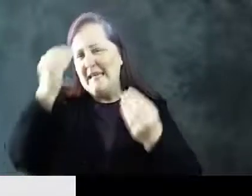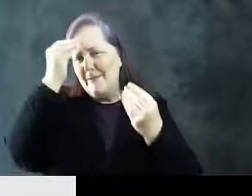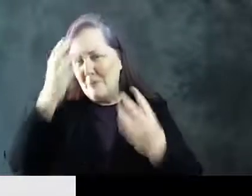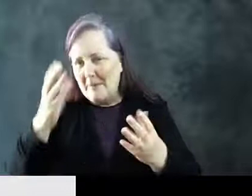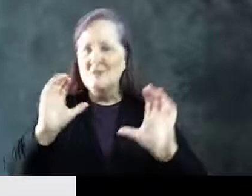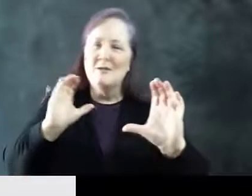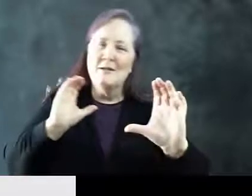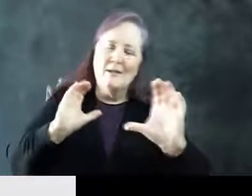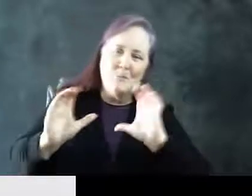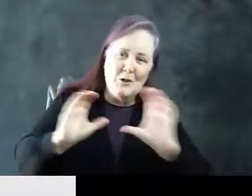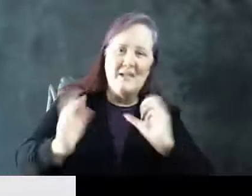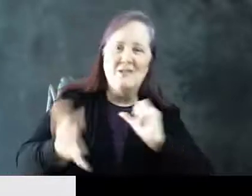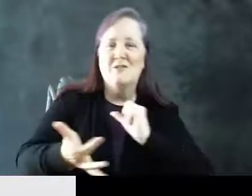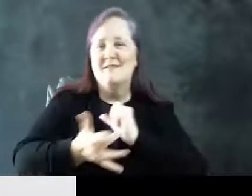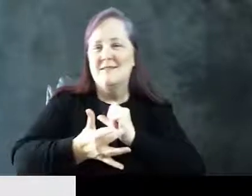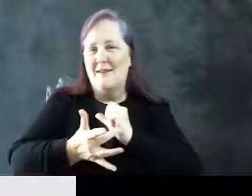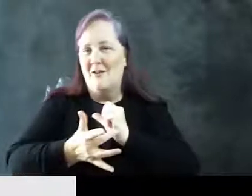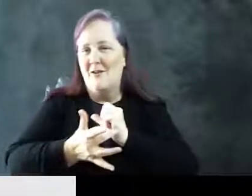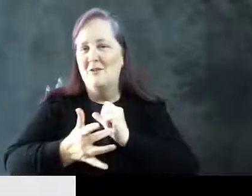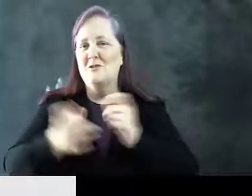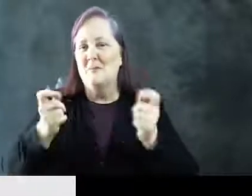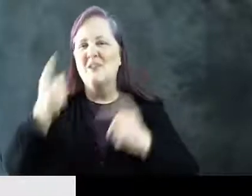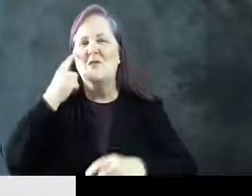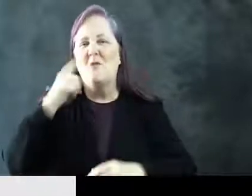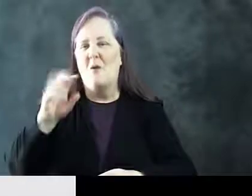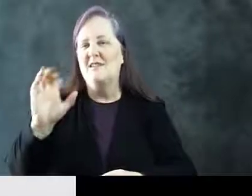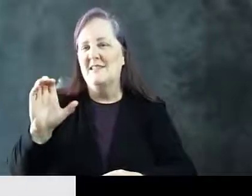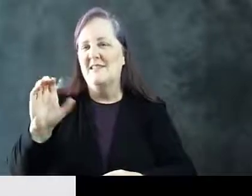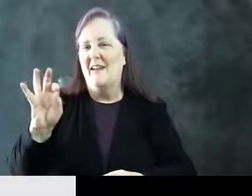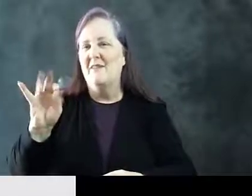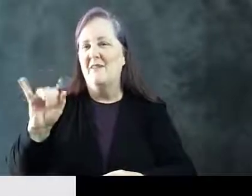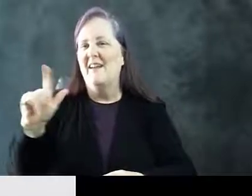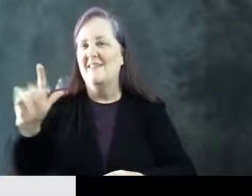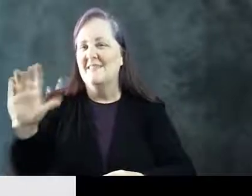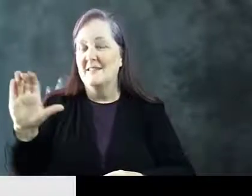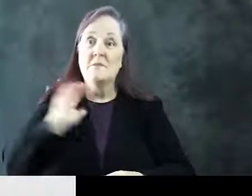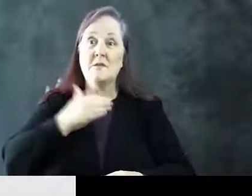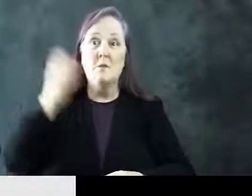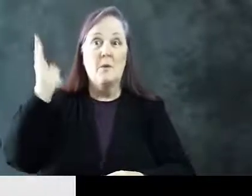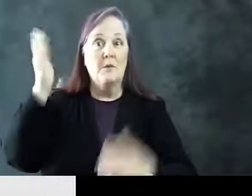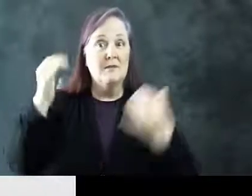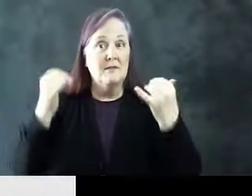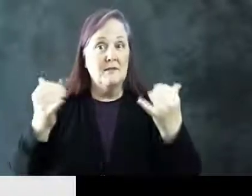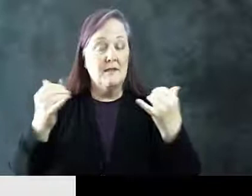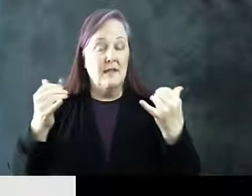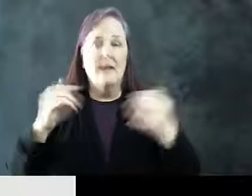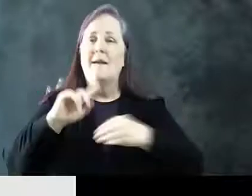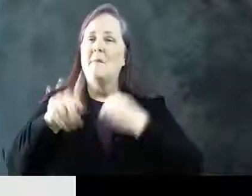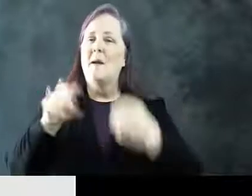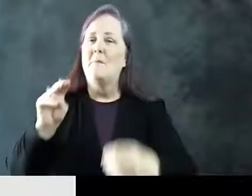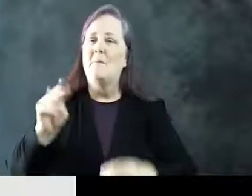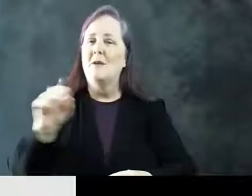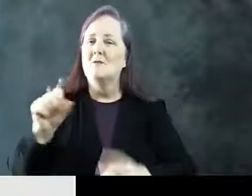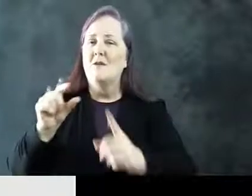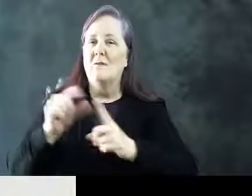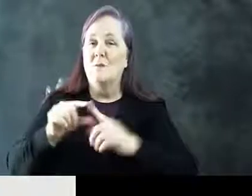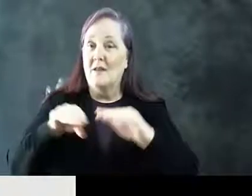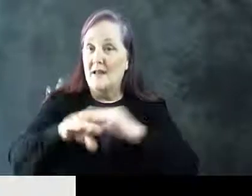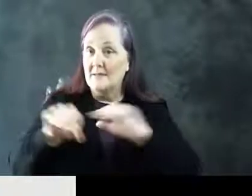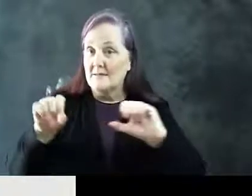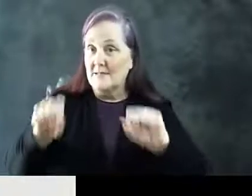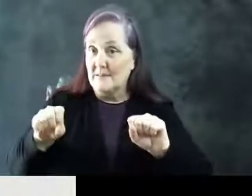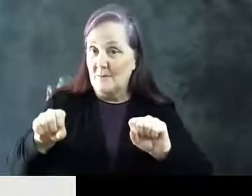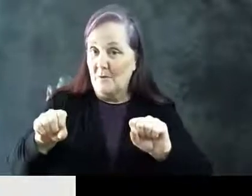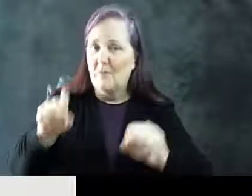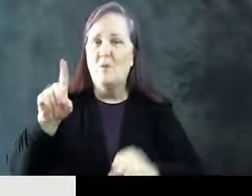Communication Technologies. And today we're here for our presentation on Microsoft Word Accessibility 101. I want to give